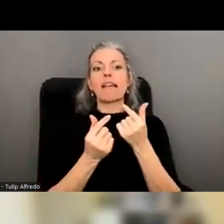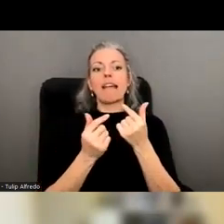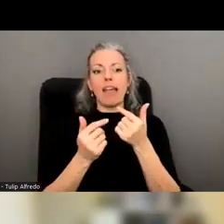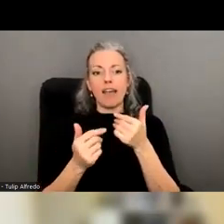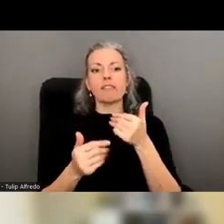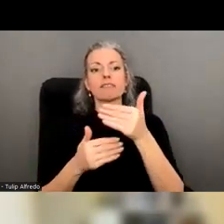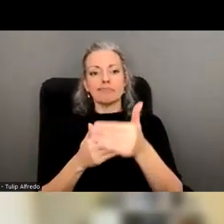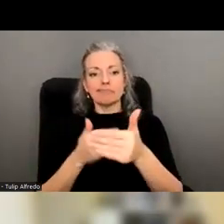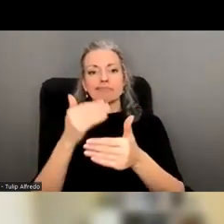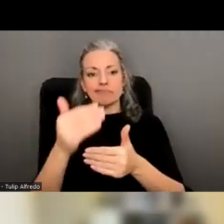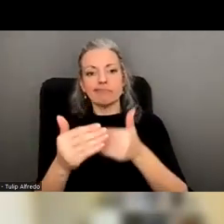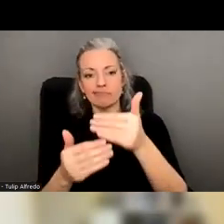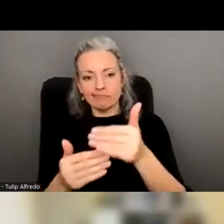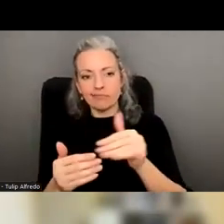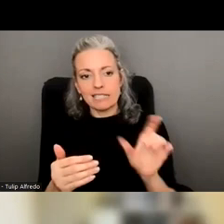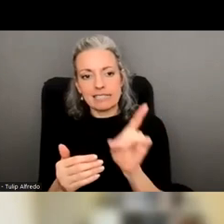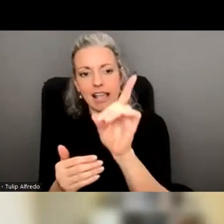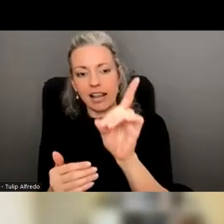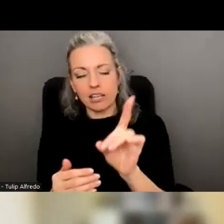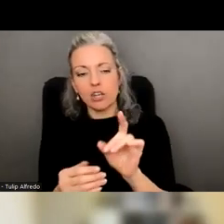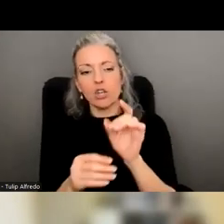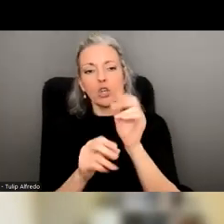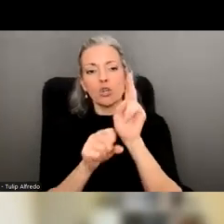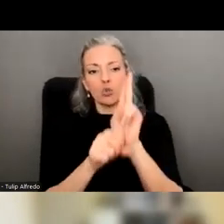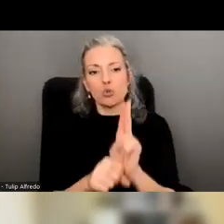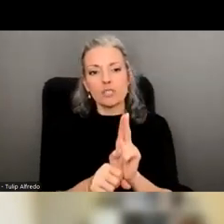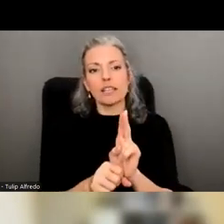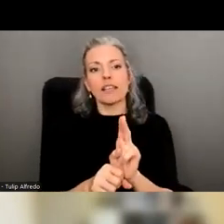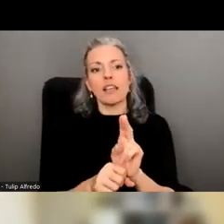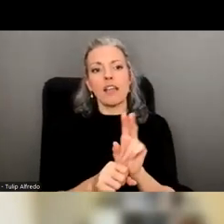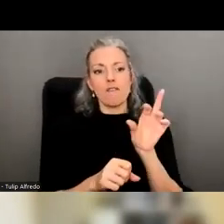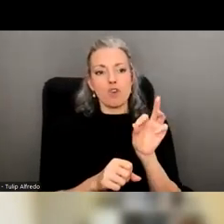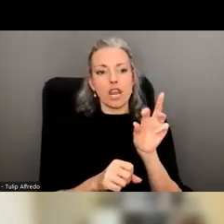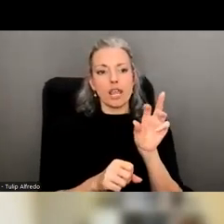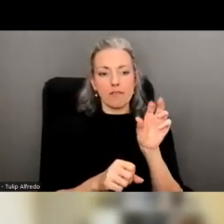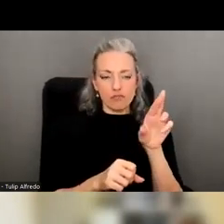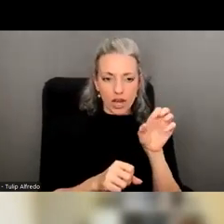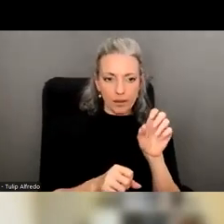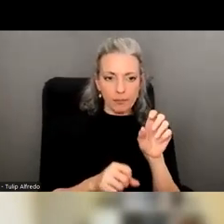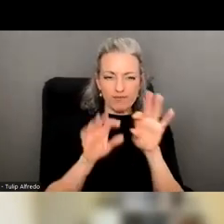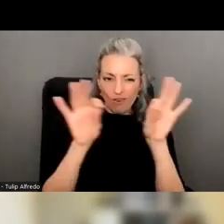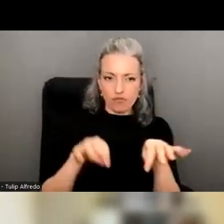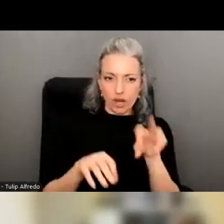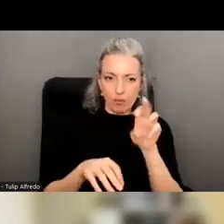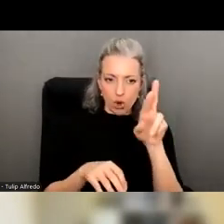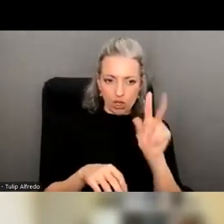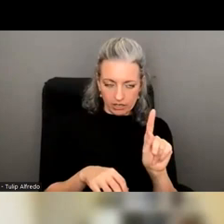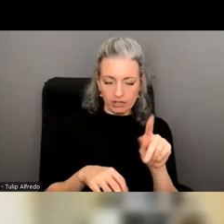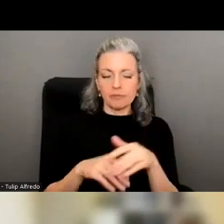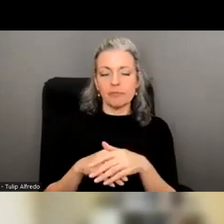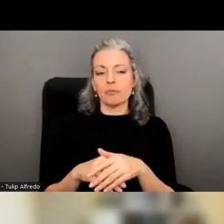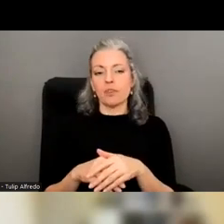design, using an equitable aging framework, theoretical framework. And so we're fortunate to have